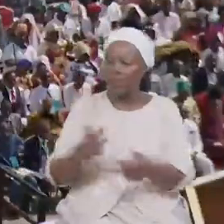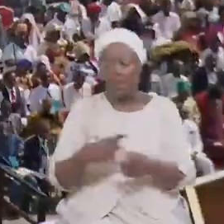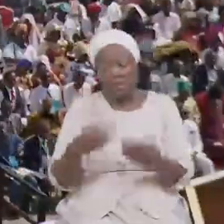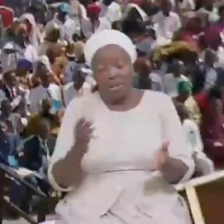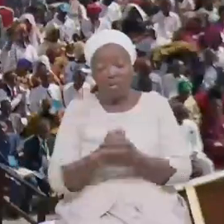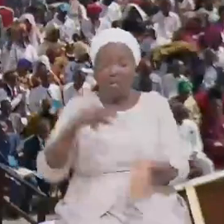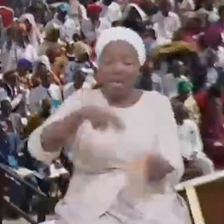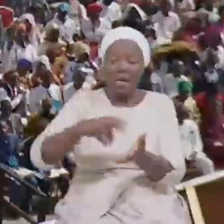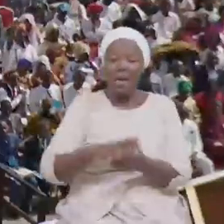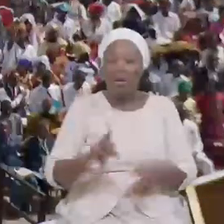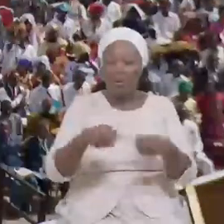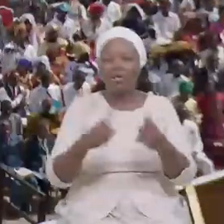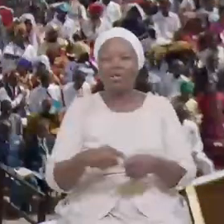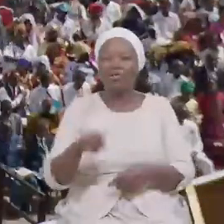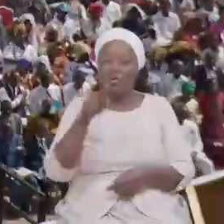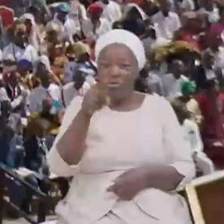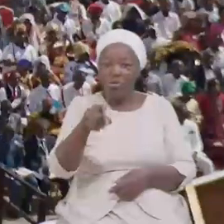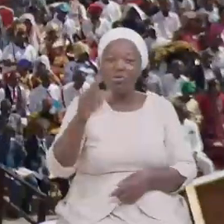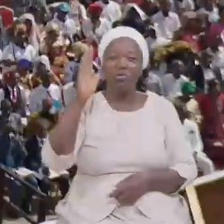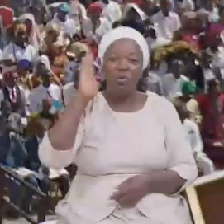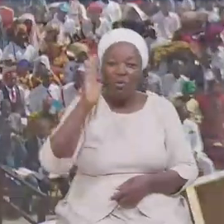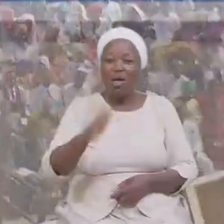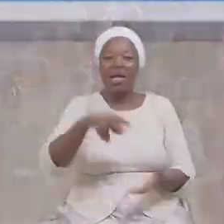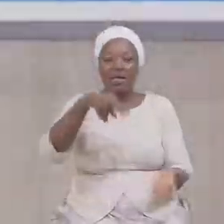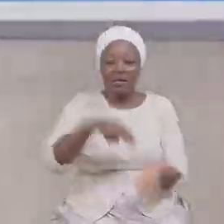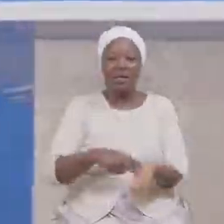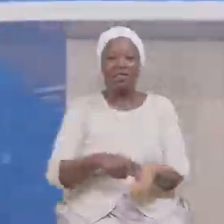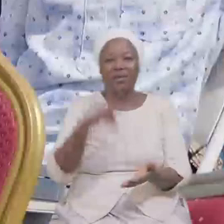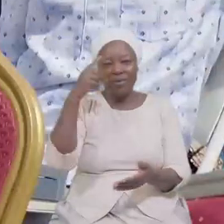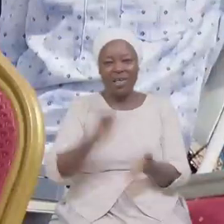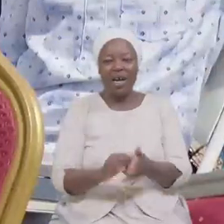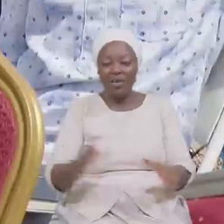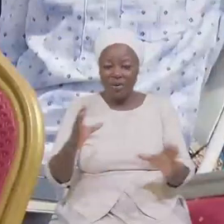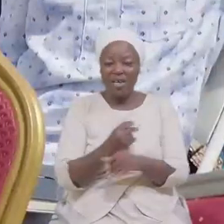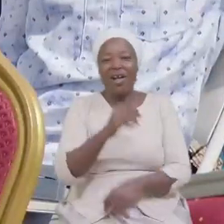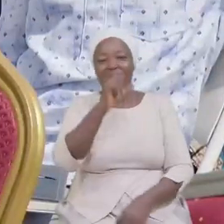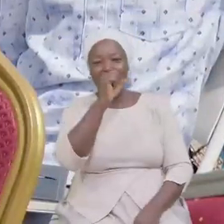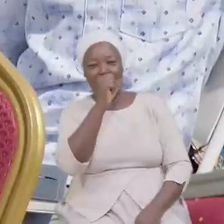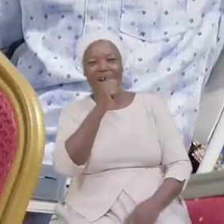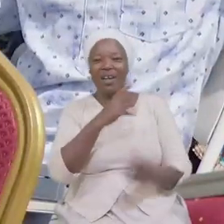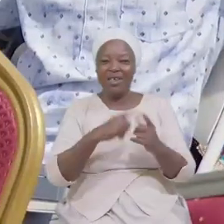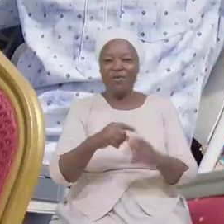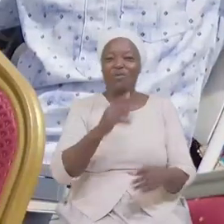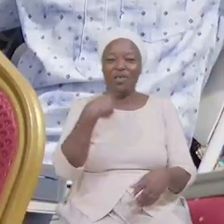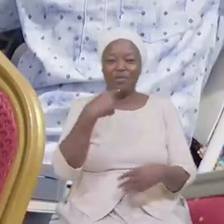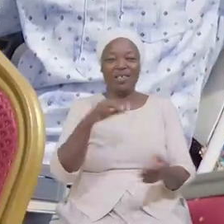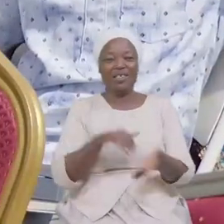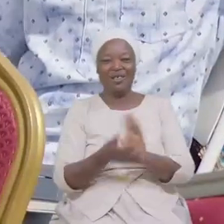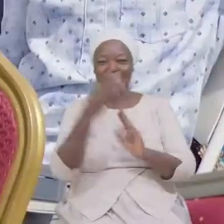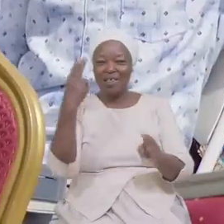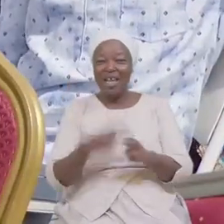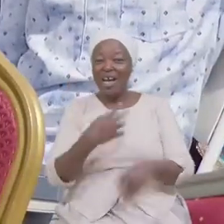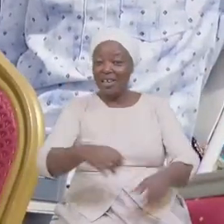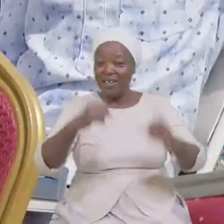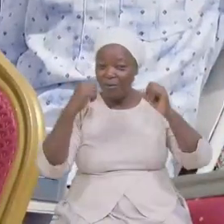up." Yeah. "I got the microphone." "You will get the microphone." Yeah. "And the power of